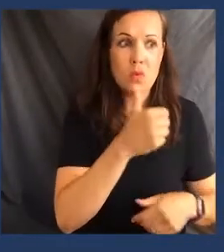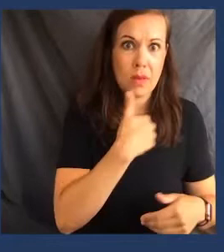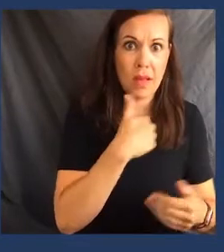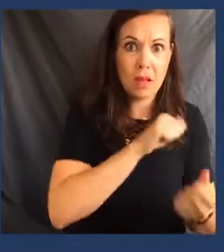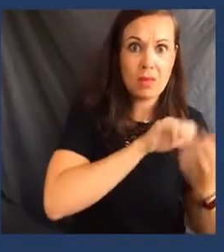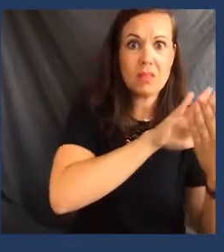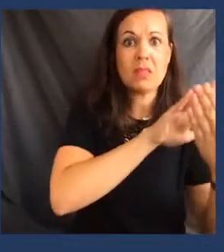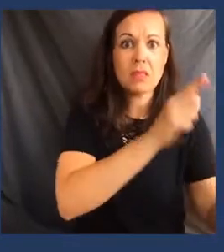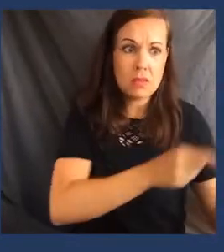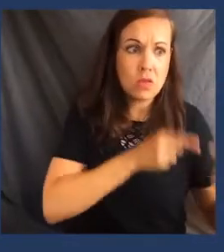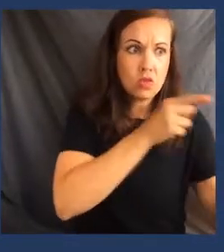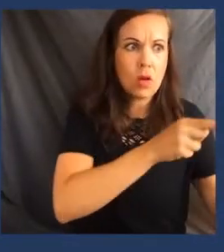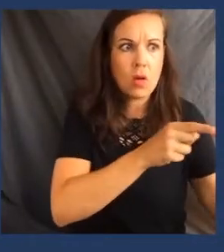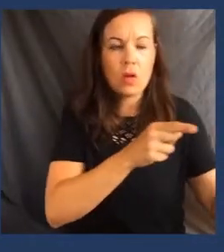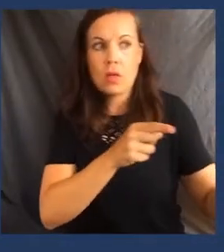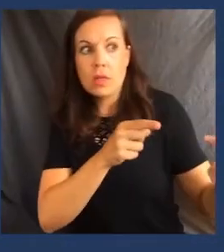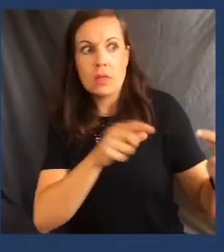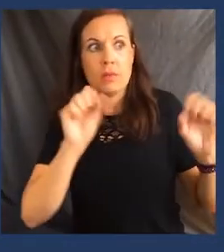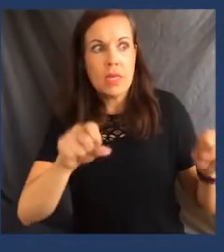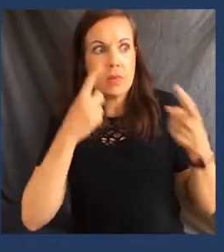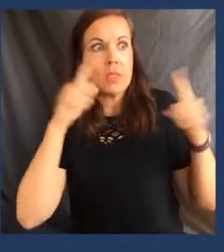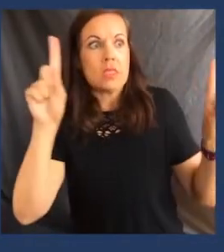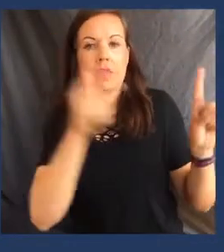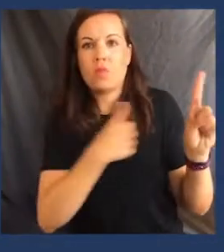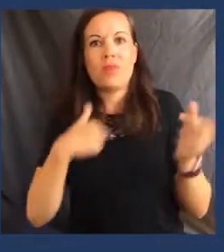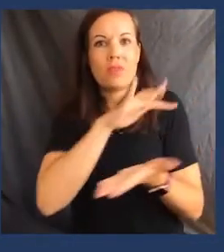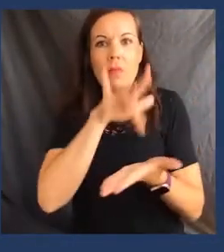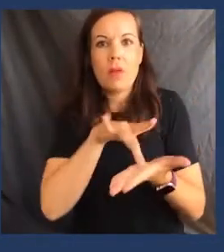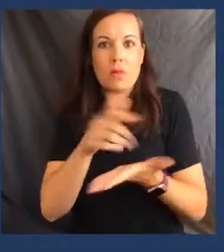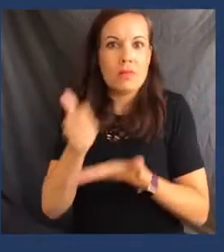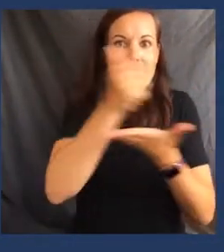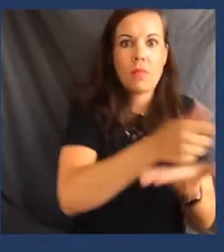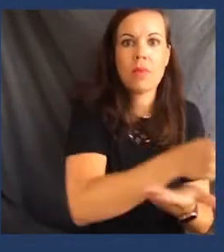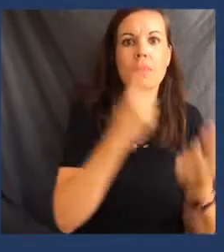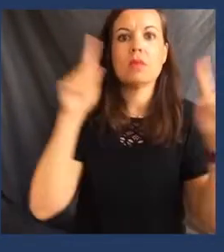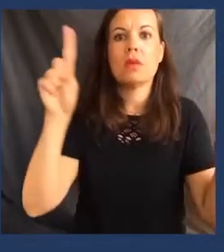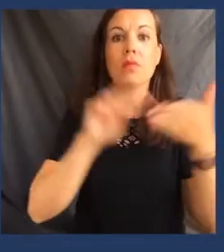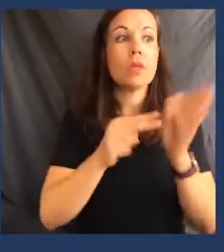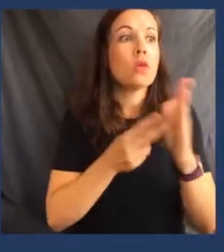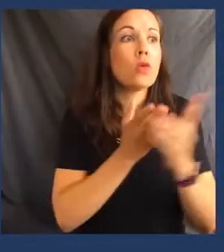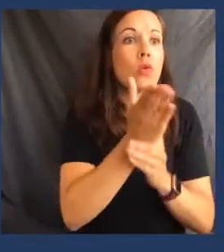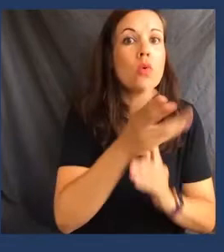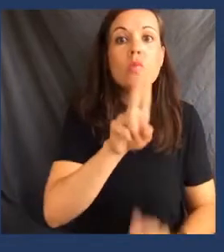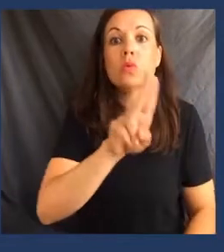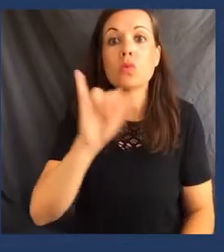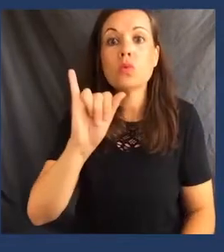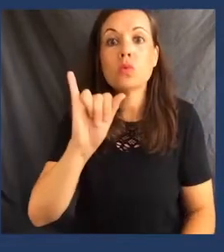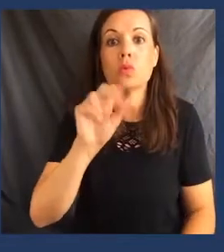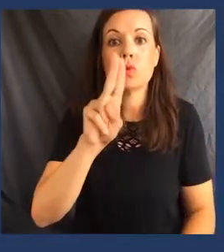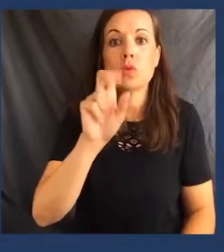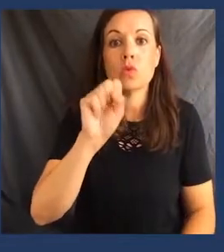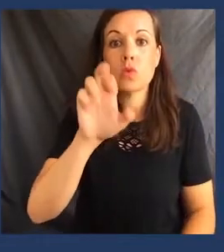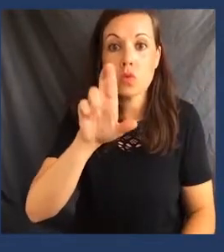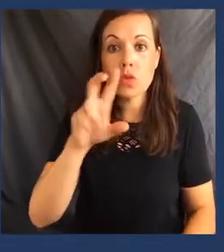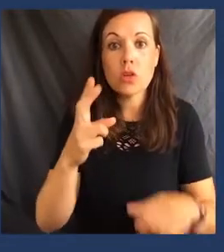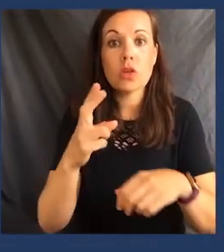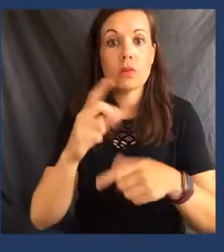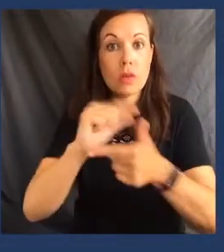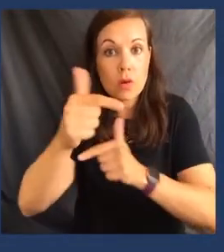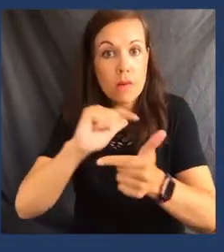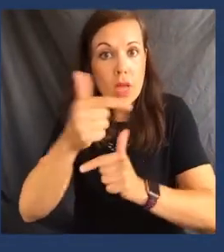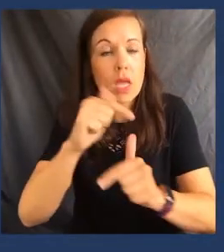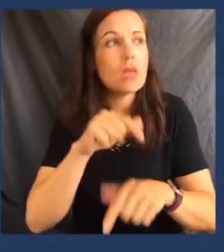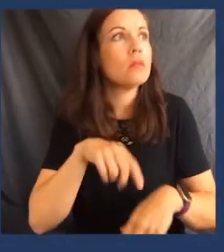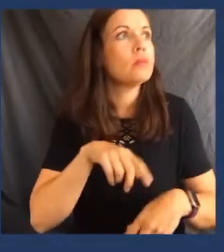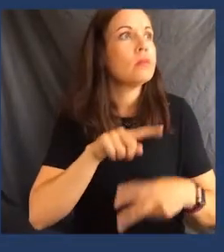their success on the computer. And their success might be a user interface that we could work on, a design that we could put